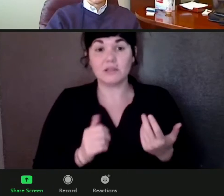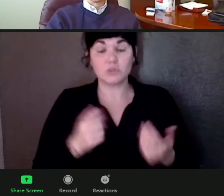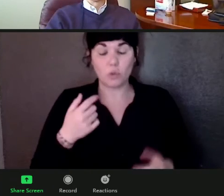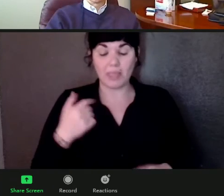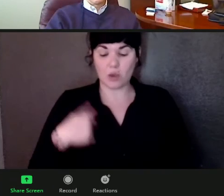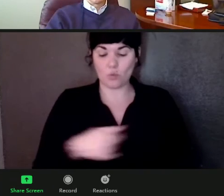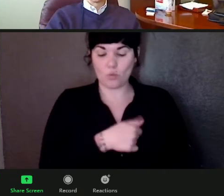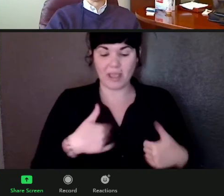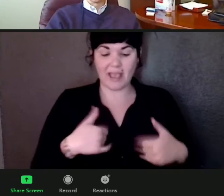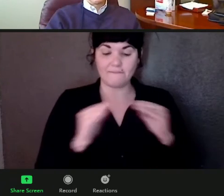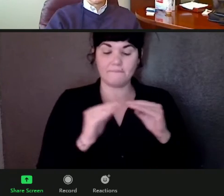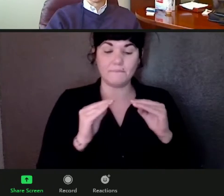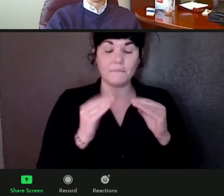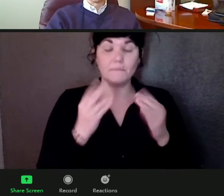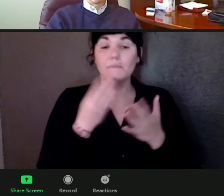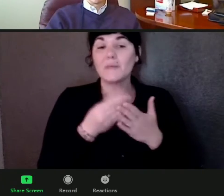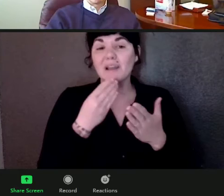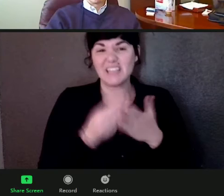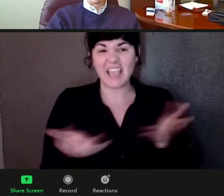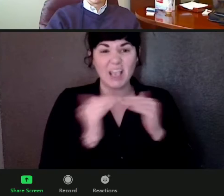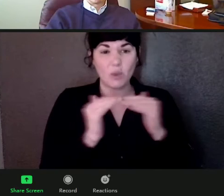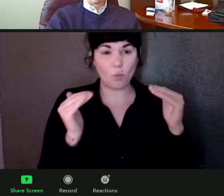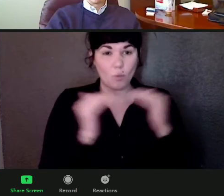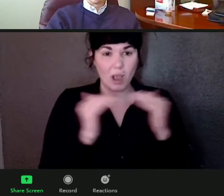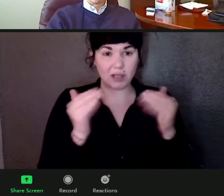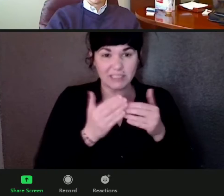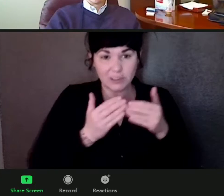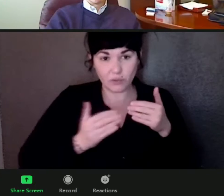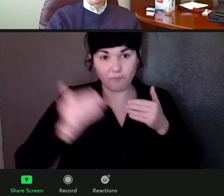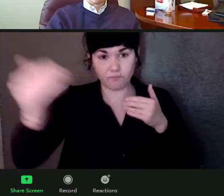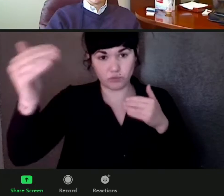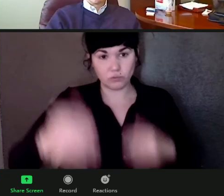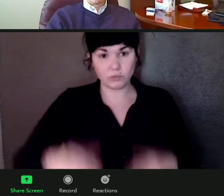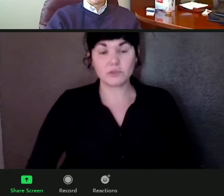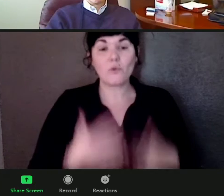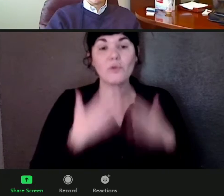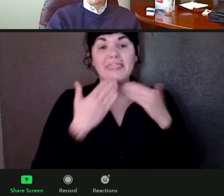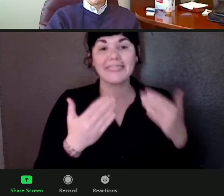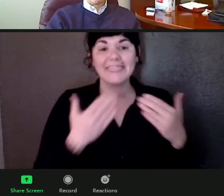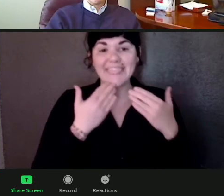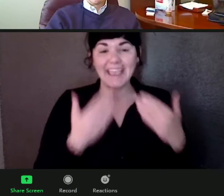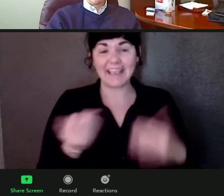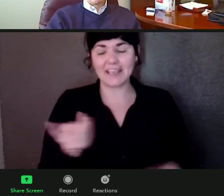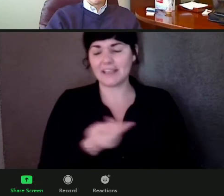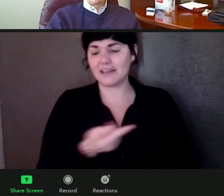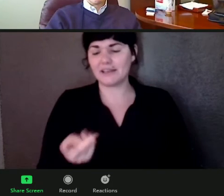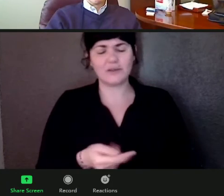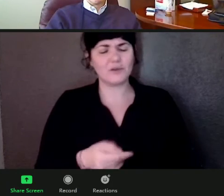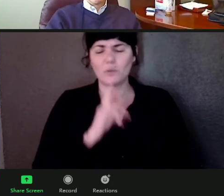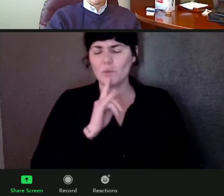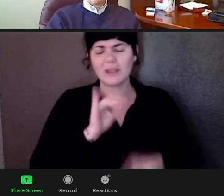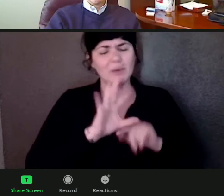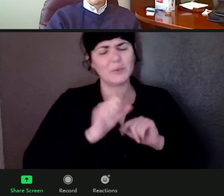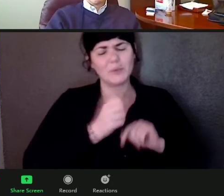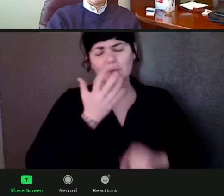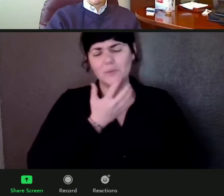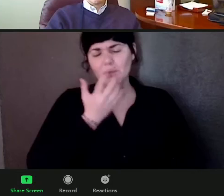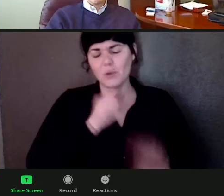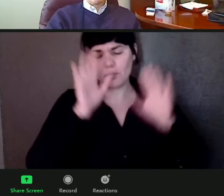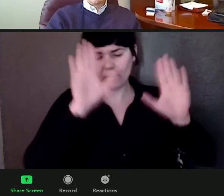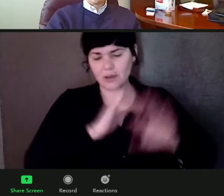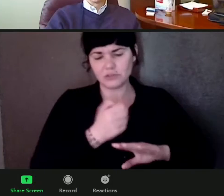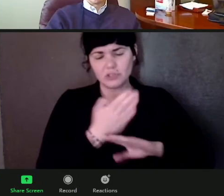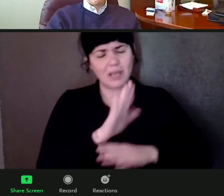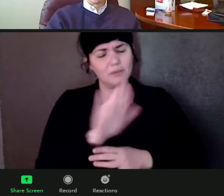with that, I want to thank both of you and thank you for the marvelous job that you're doing, the tough job that you're doing. And know that we're here to